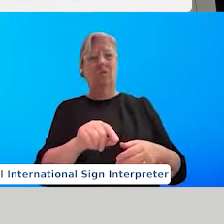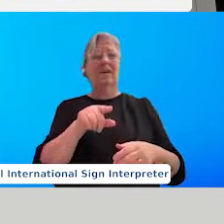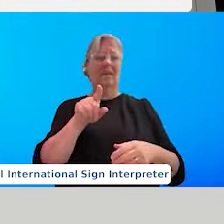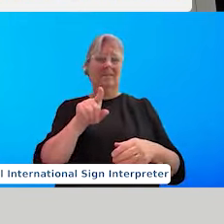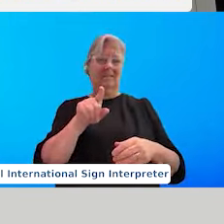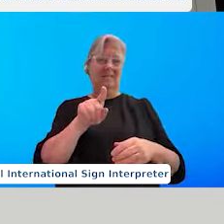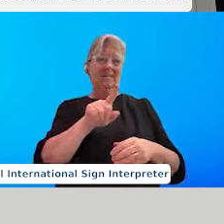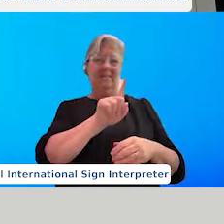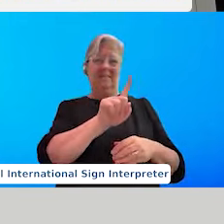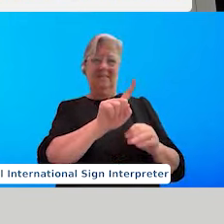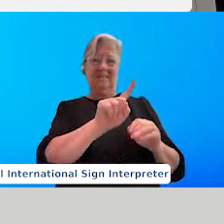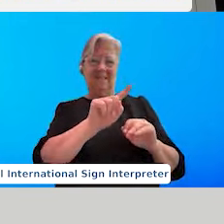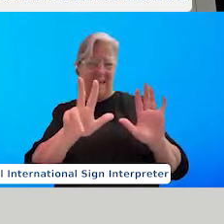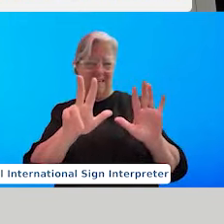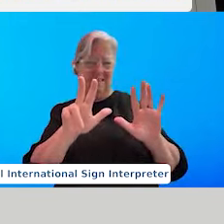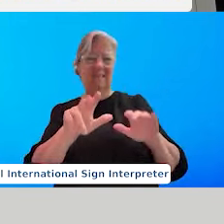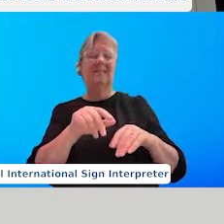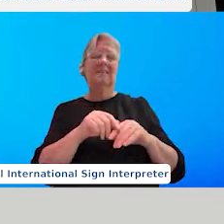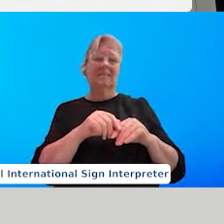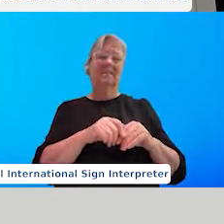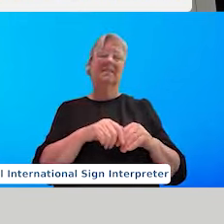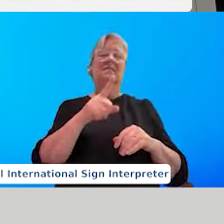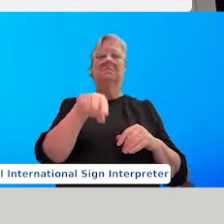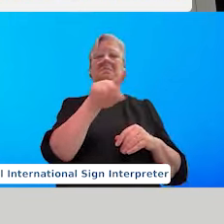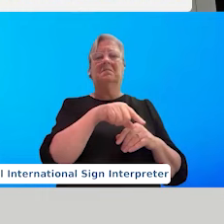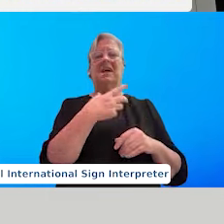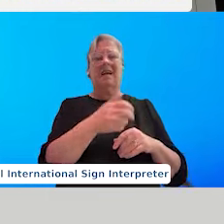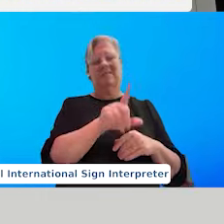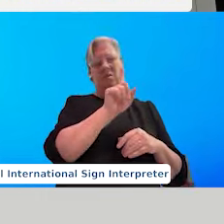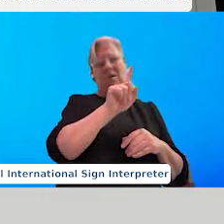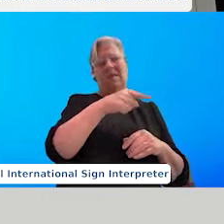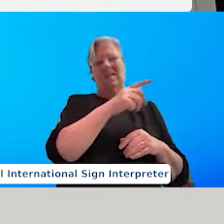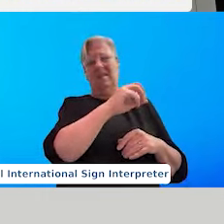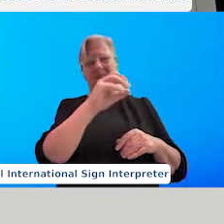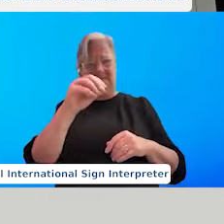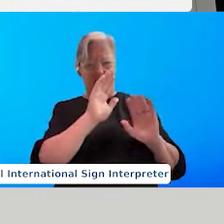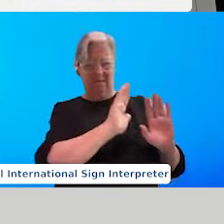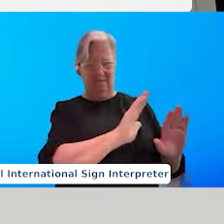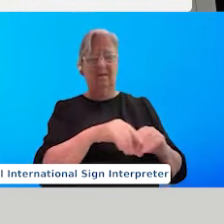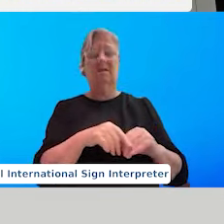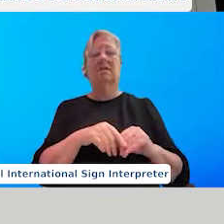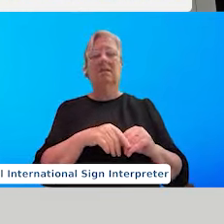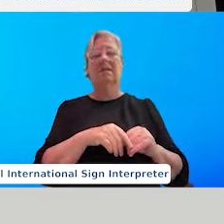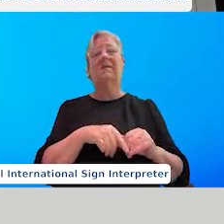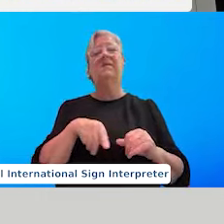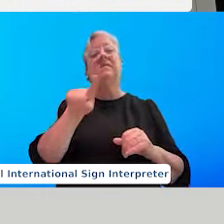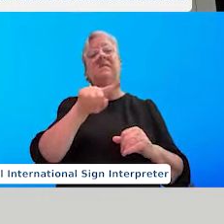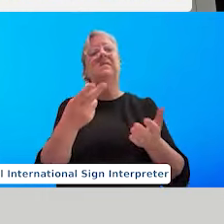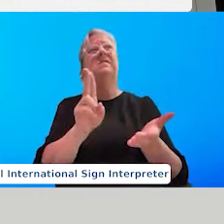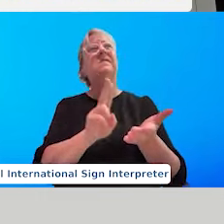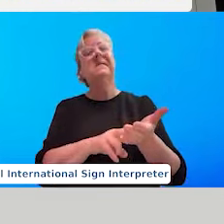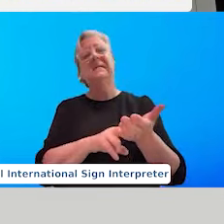month, up to 1,000 baht, depending on their eligibility. For example, for those who are like 0